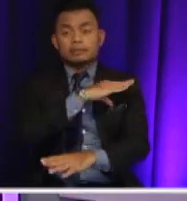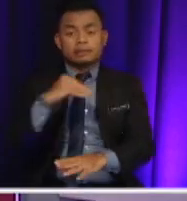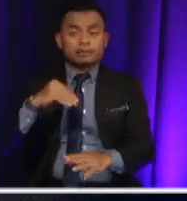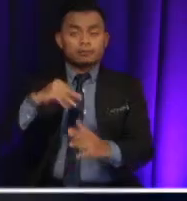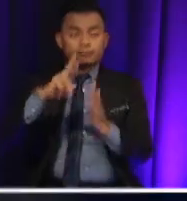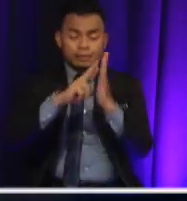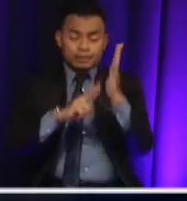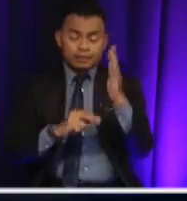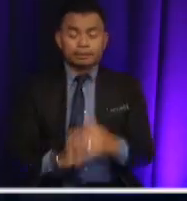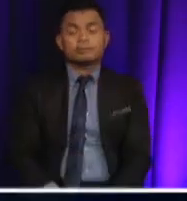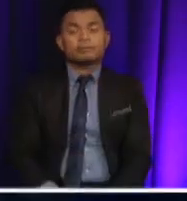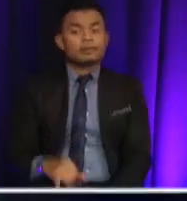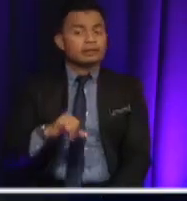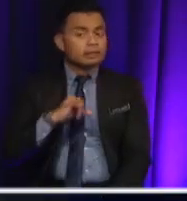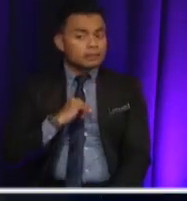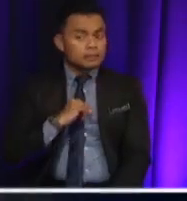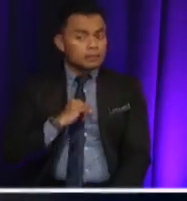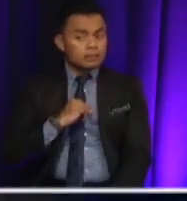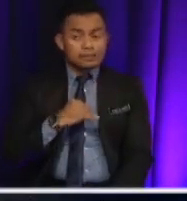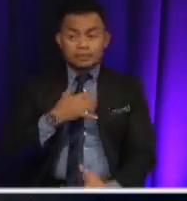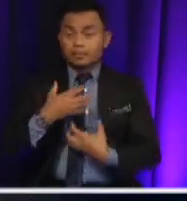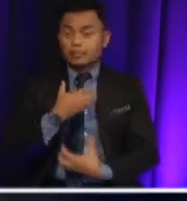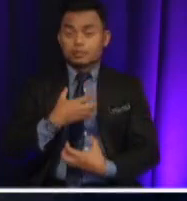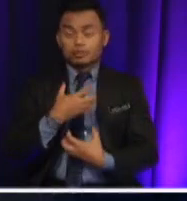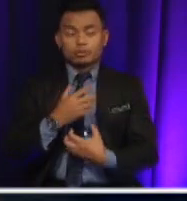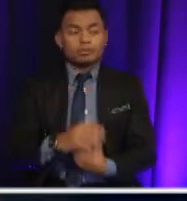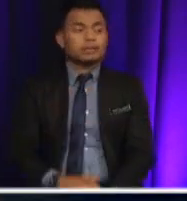I'm excited. I'm sure people at home and people who are